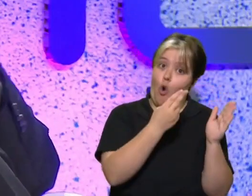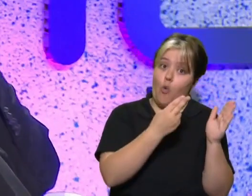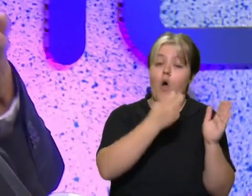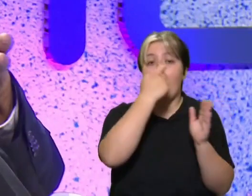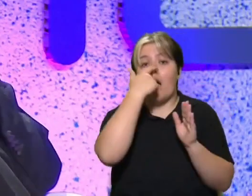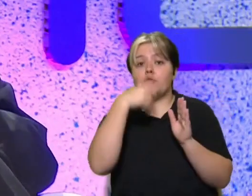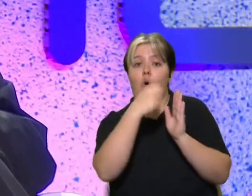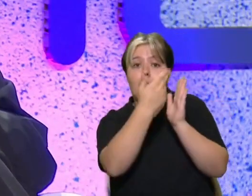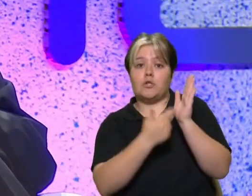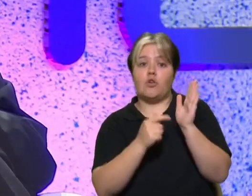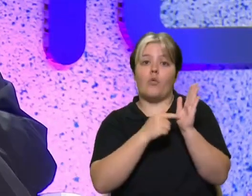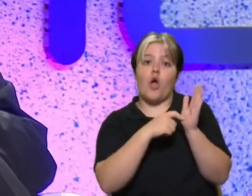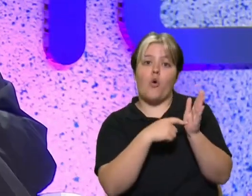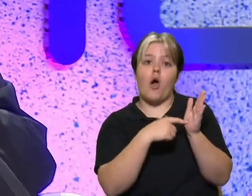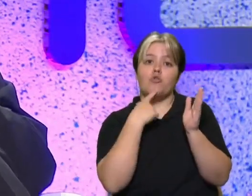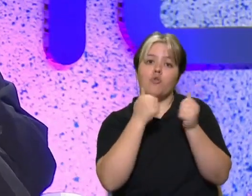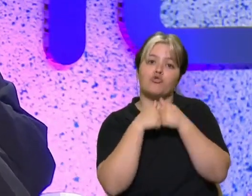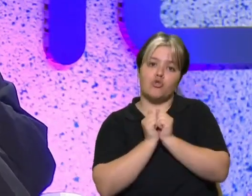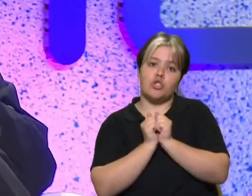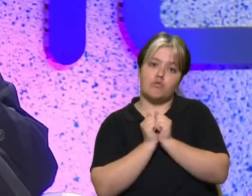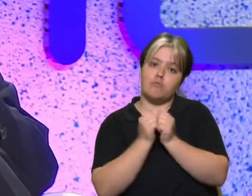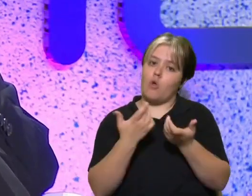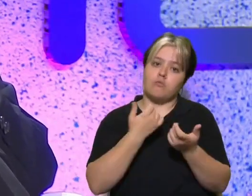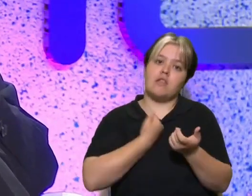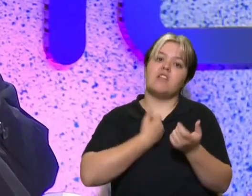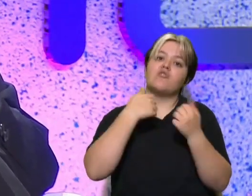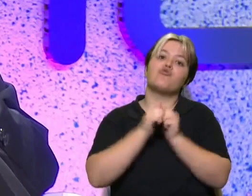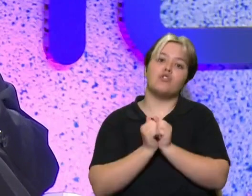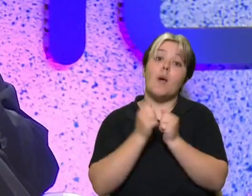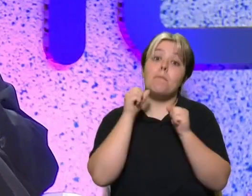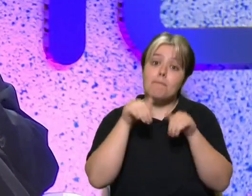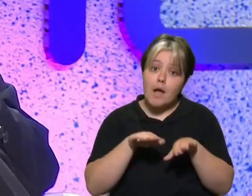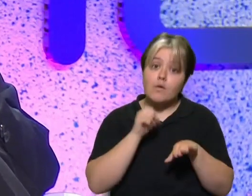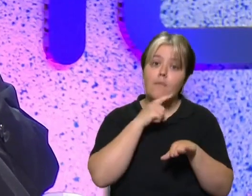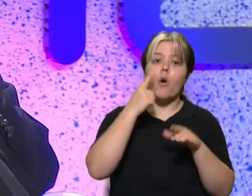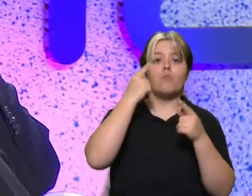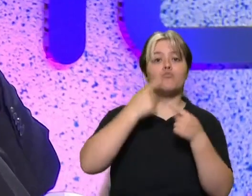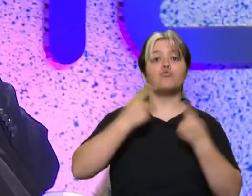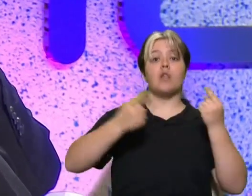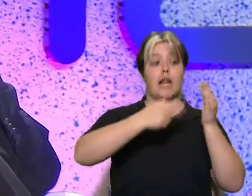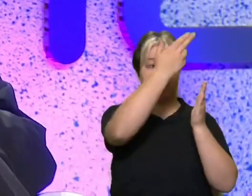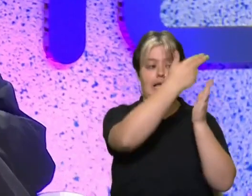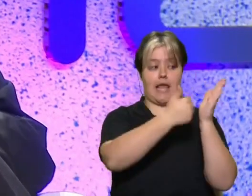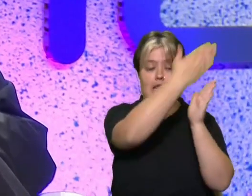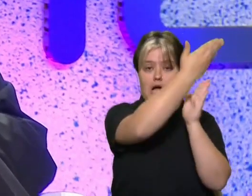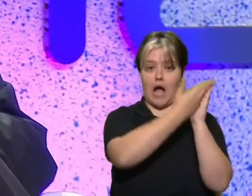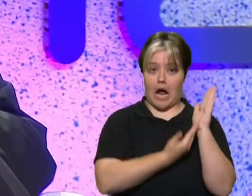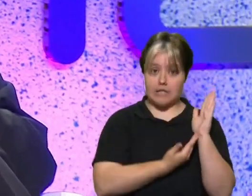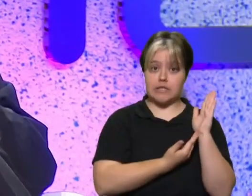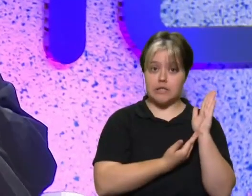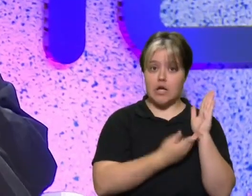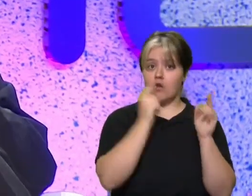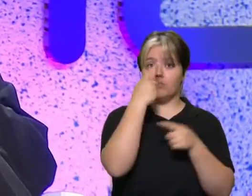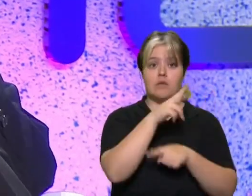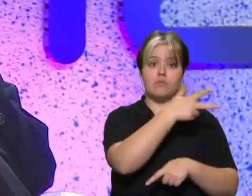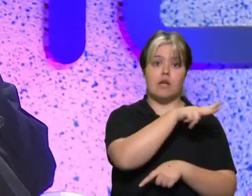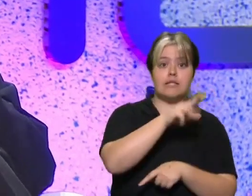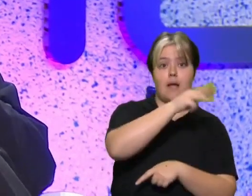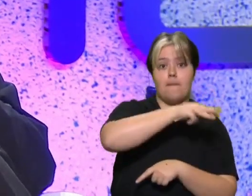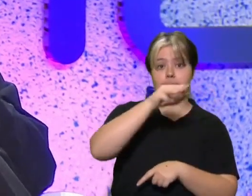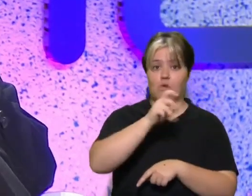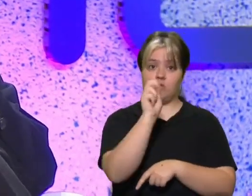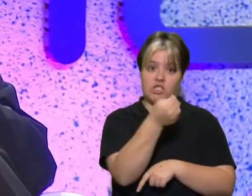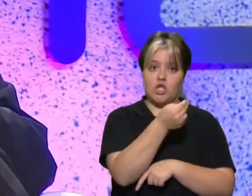an anonymous or is anonymous, but can demonstrate that